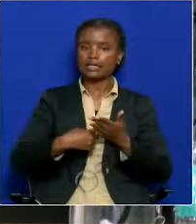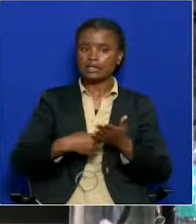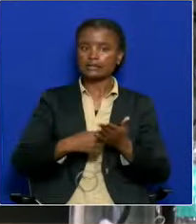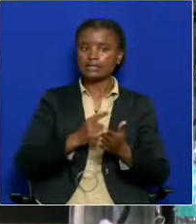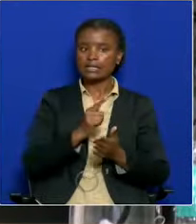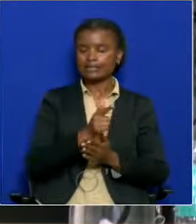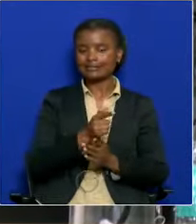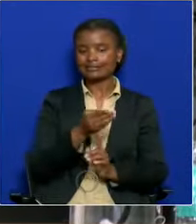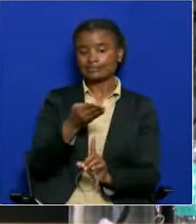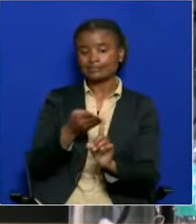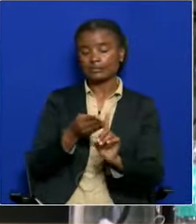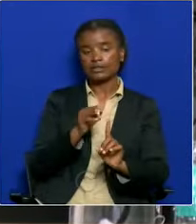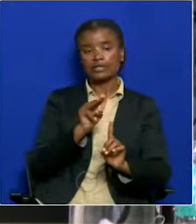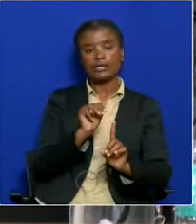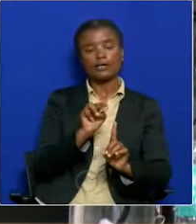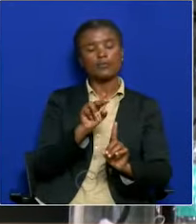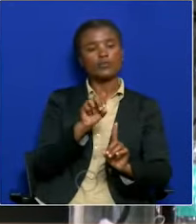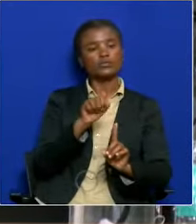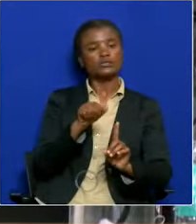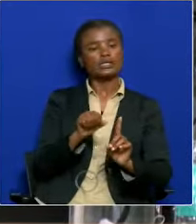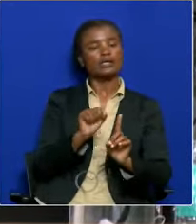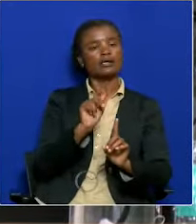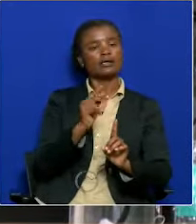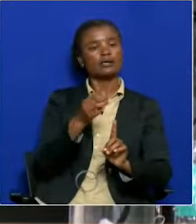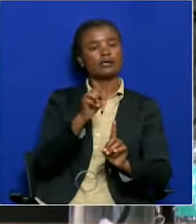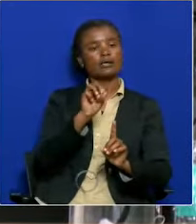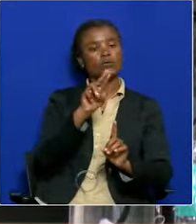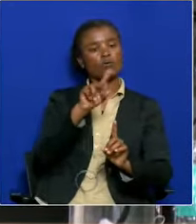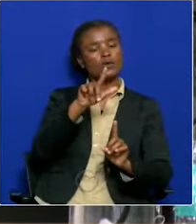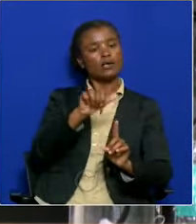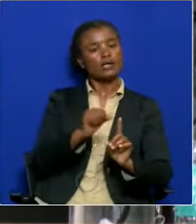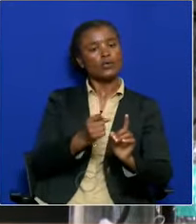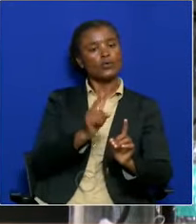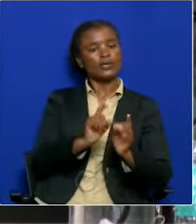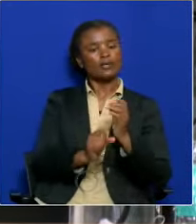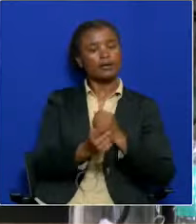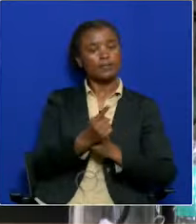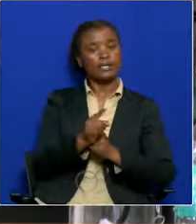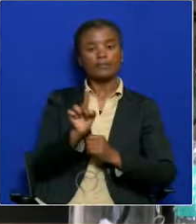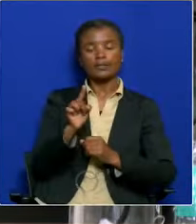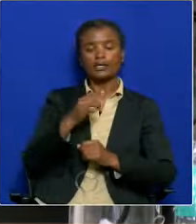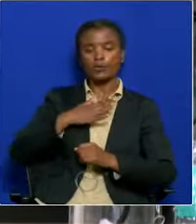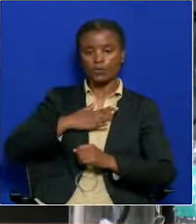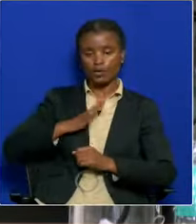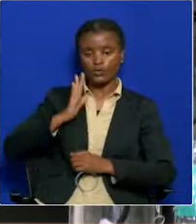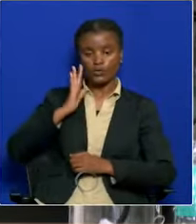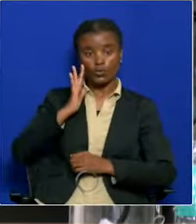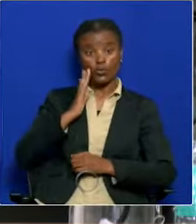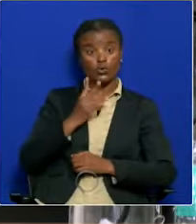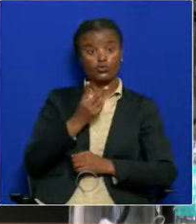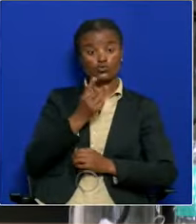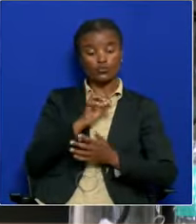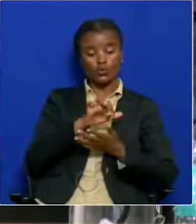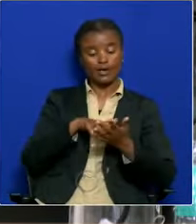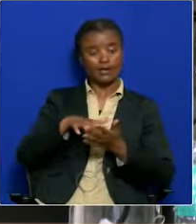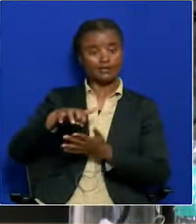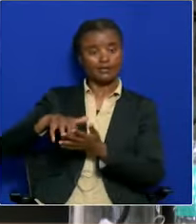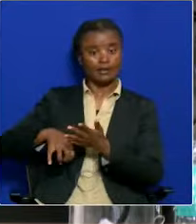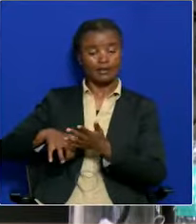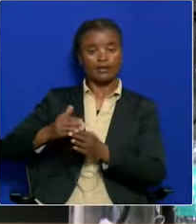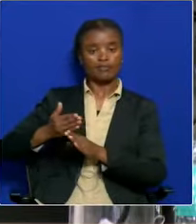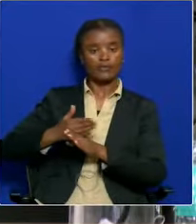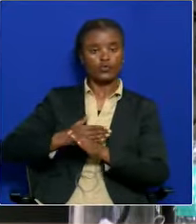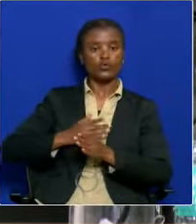I would just like to know, in particular, because the 2 articles that are shared in relation to Musa Kaula are shared by